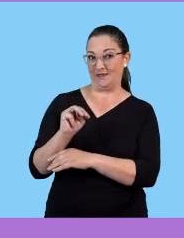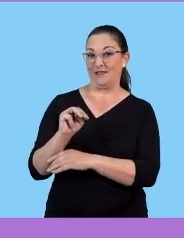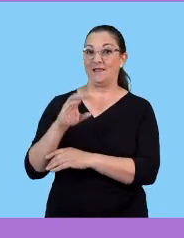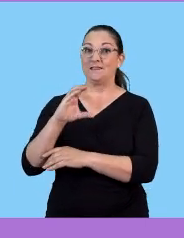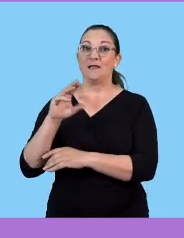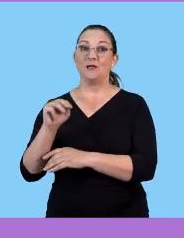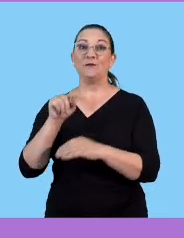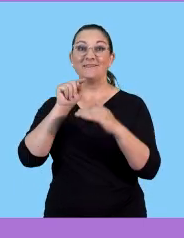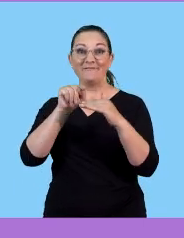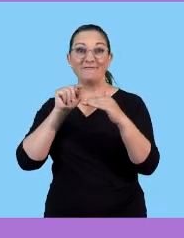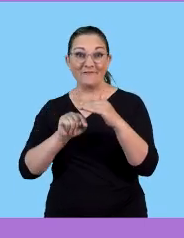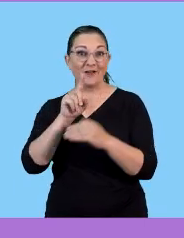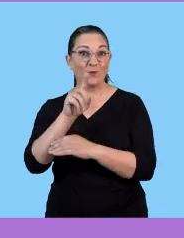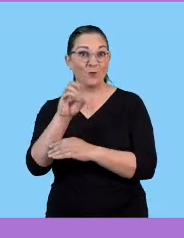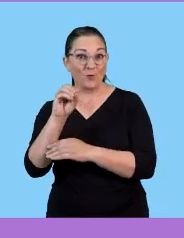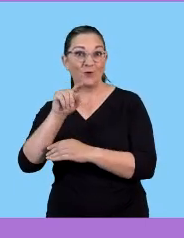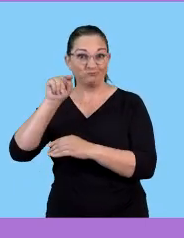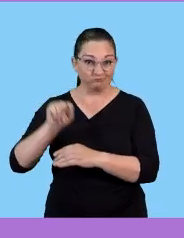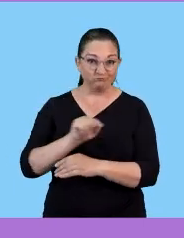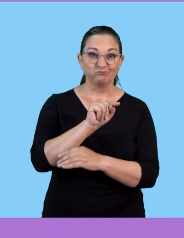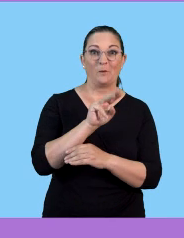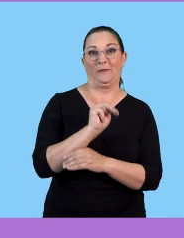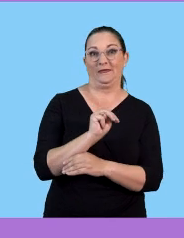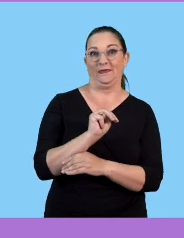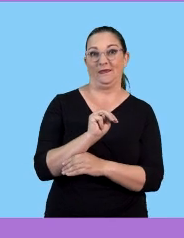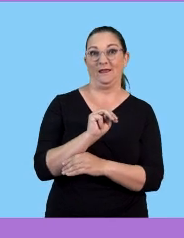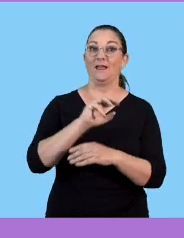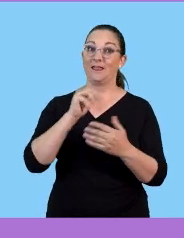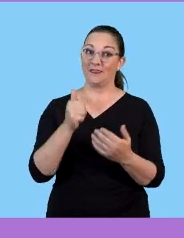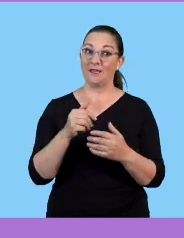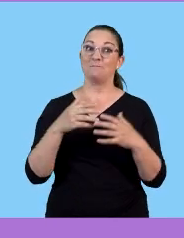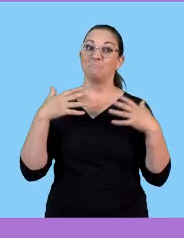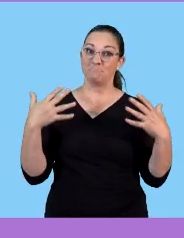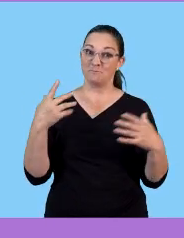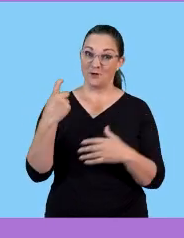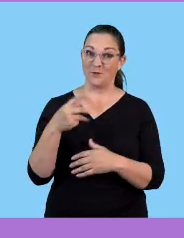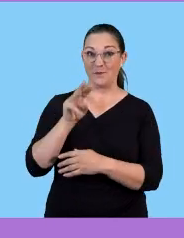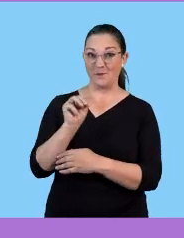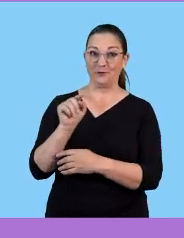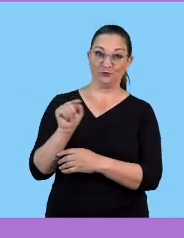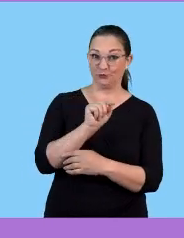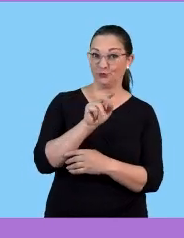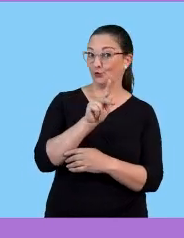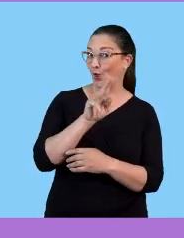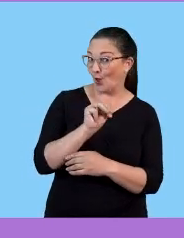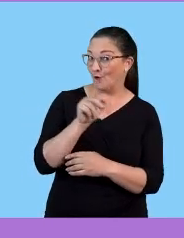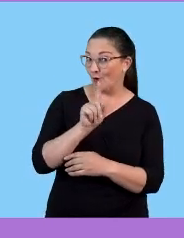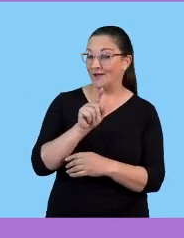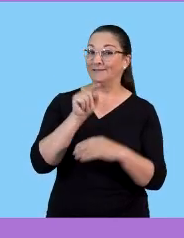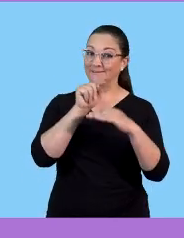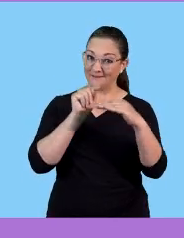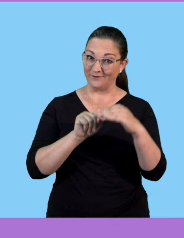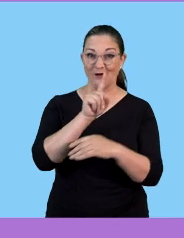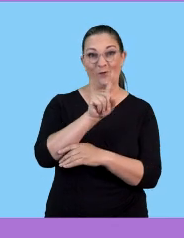do? Divide by 100 to get to meters. And then, of course, the big one, meters to kilometers, I've got